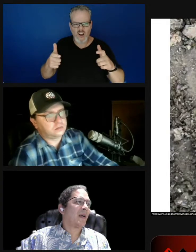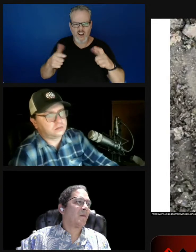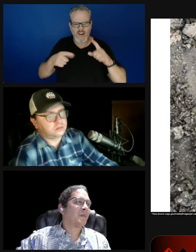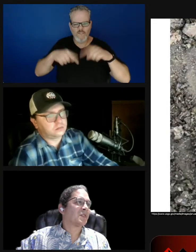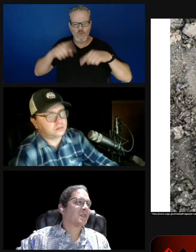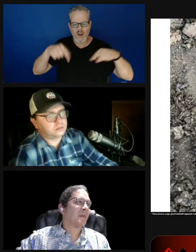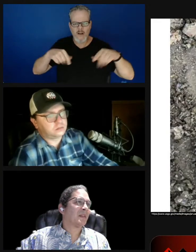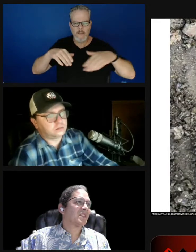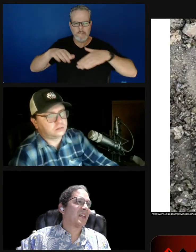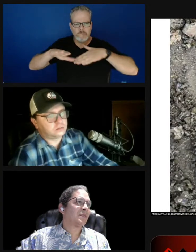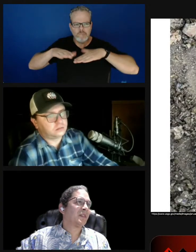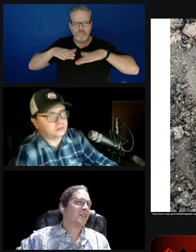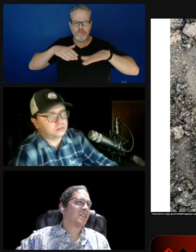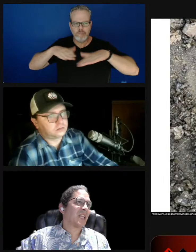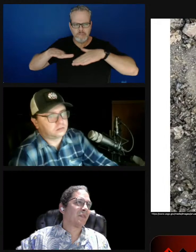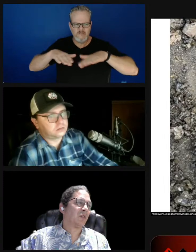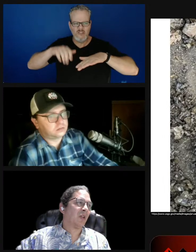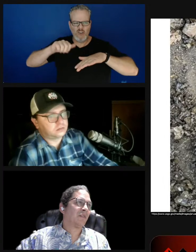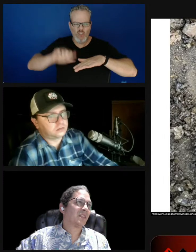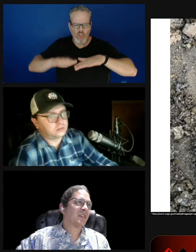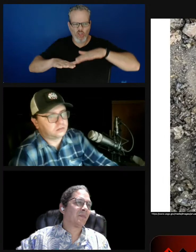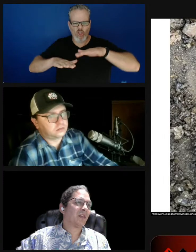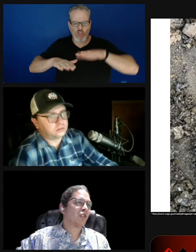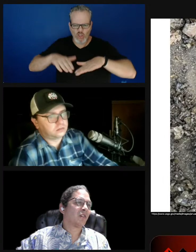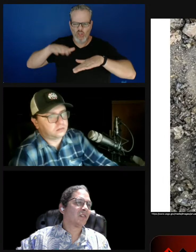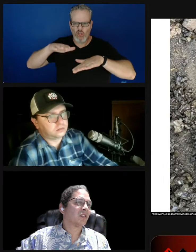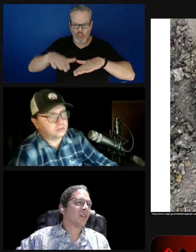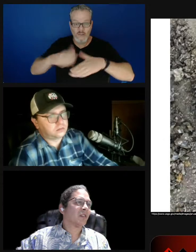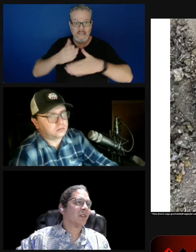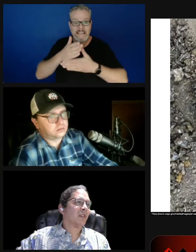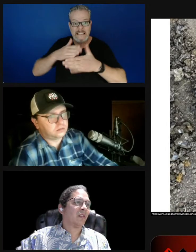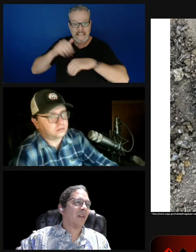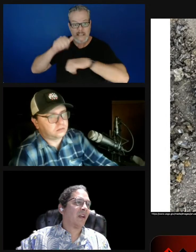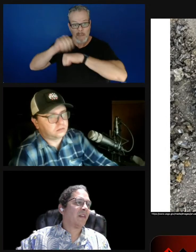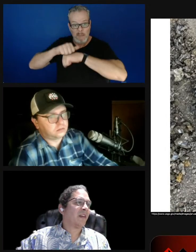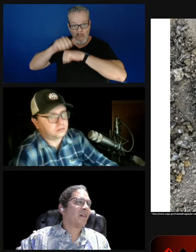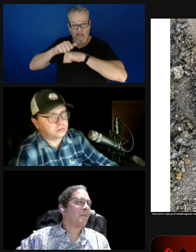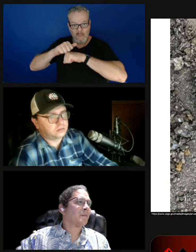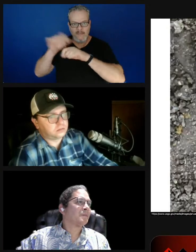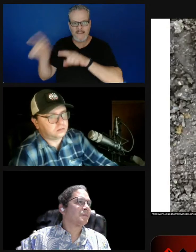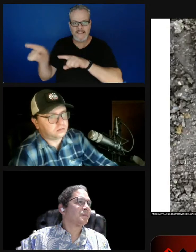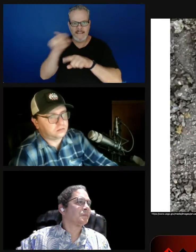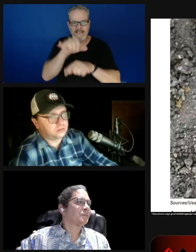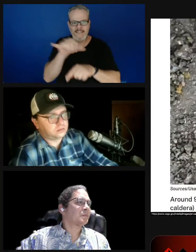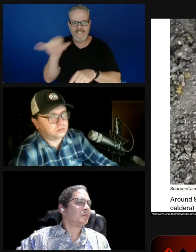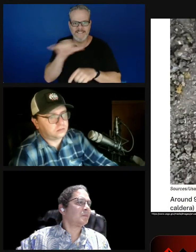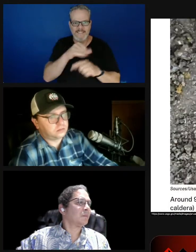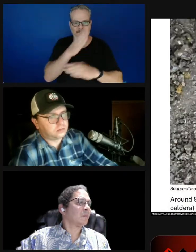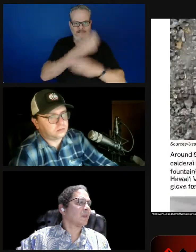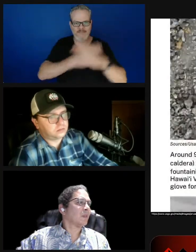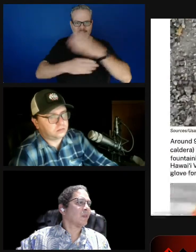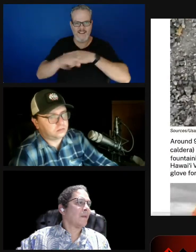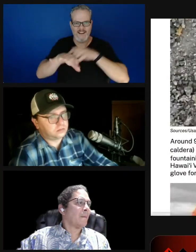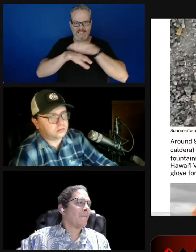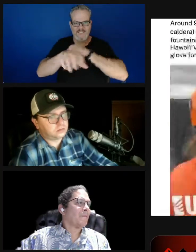for a while. There's about the size of it, the size of a glove, some of these big chunks there and there.